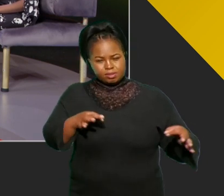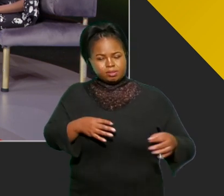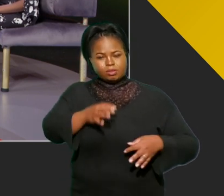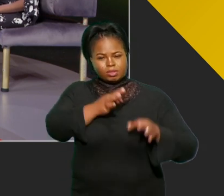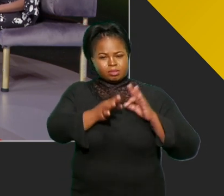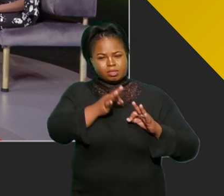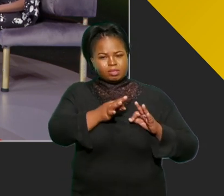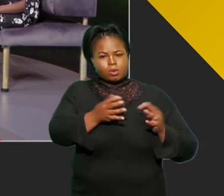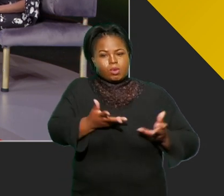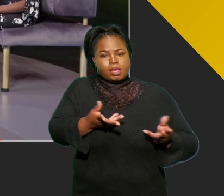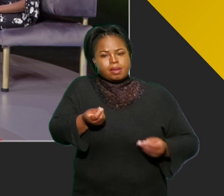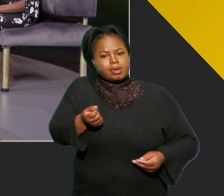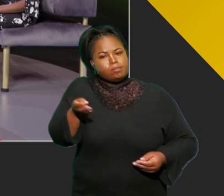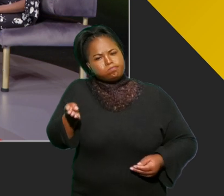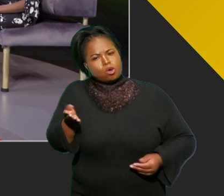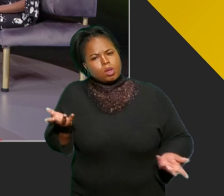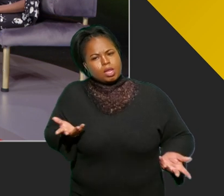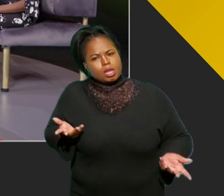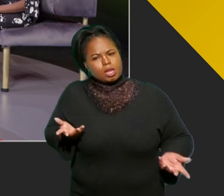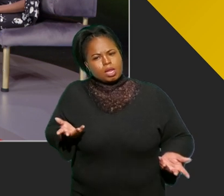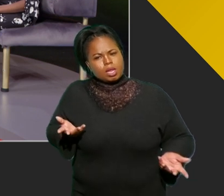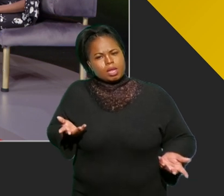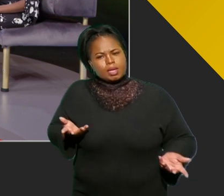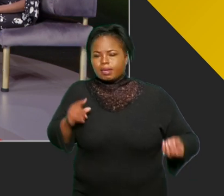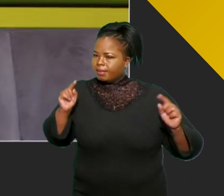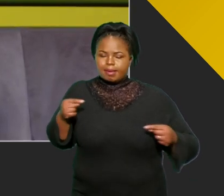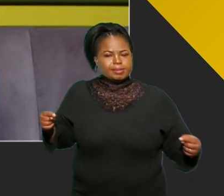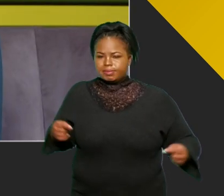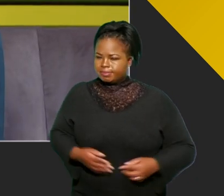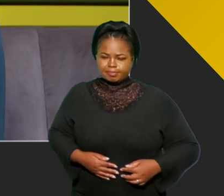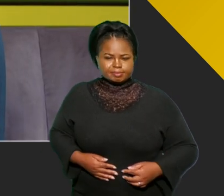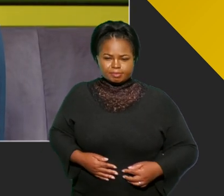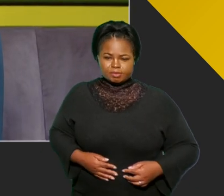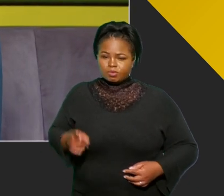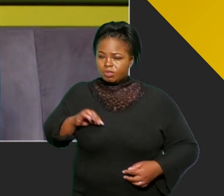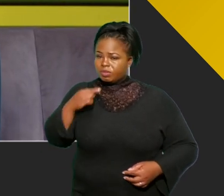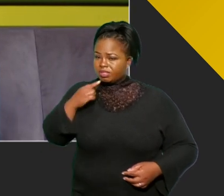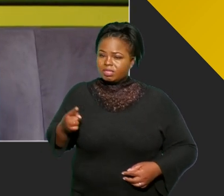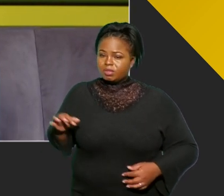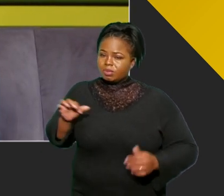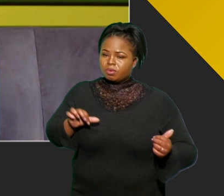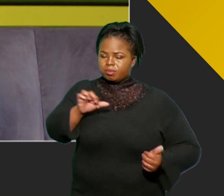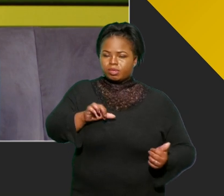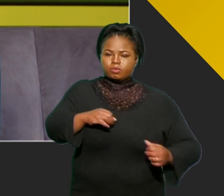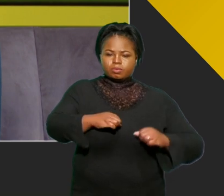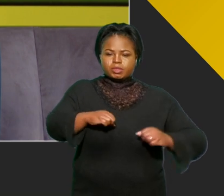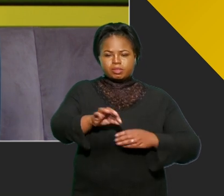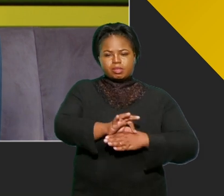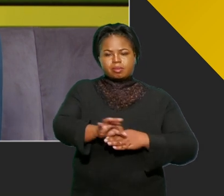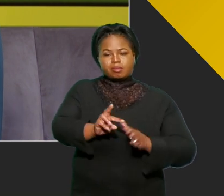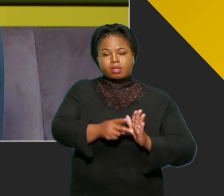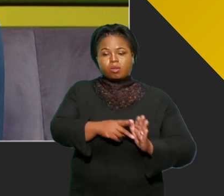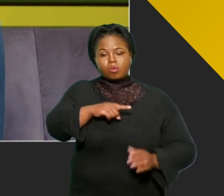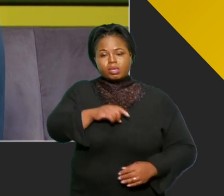pinpoint where the... I can't in a line. So like you were saying, we're going back to spatial planning because